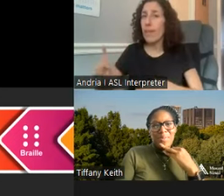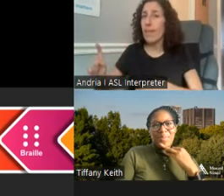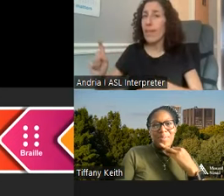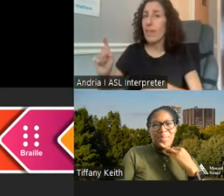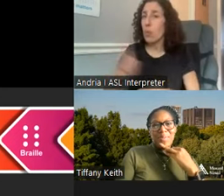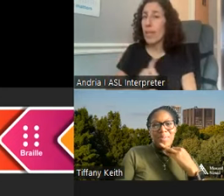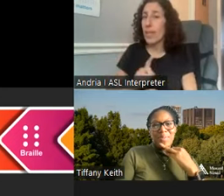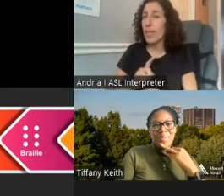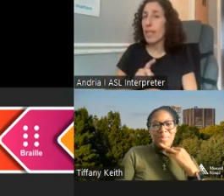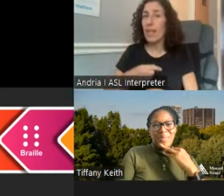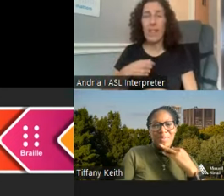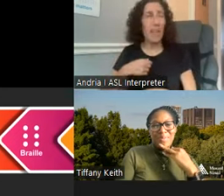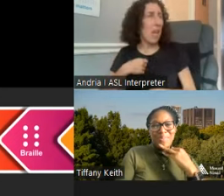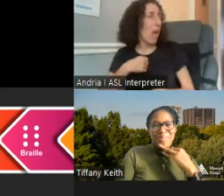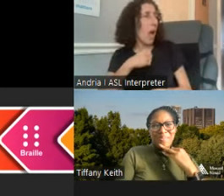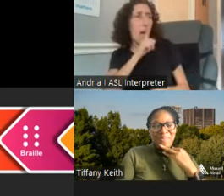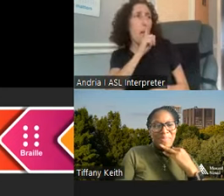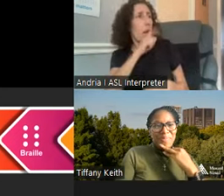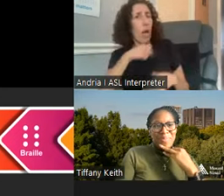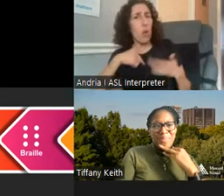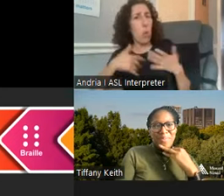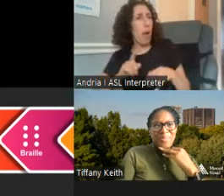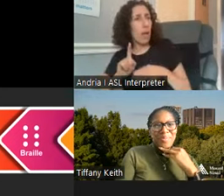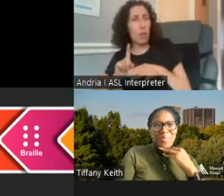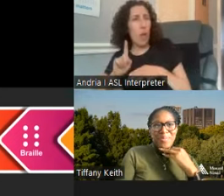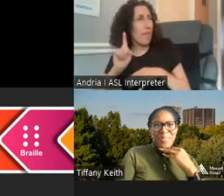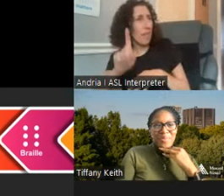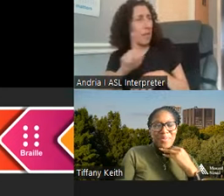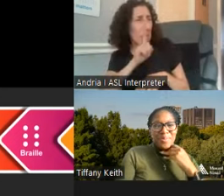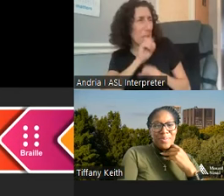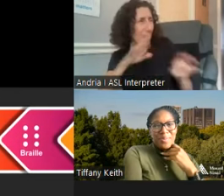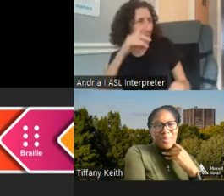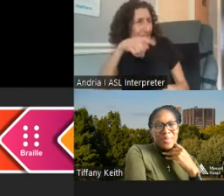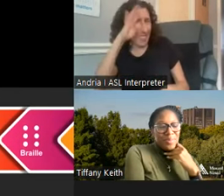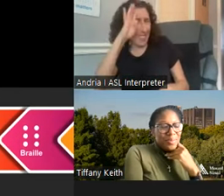friend. I didn't need to cross the street at all.